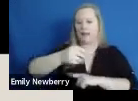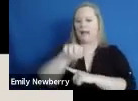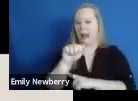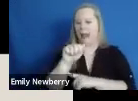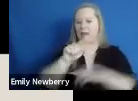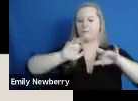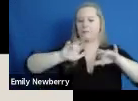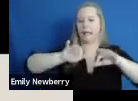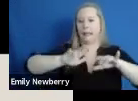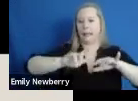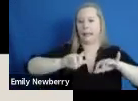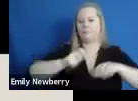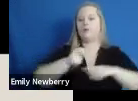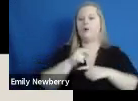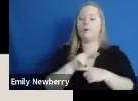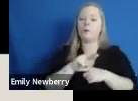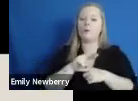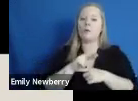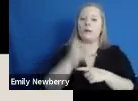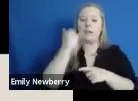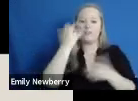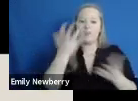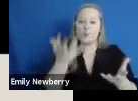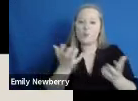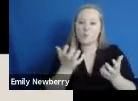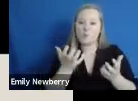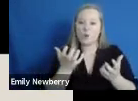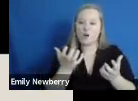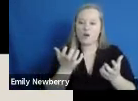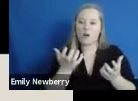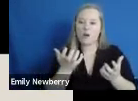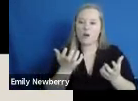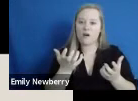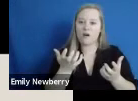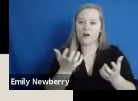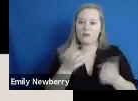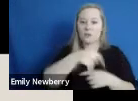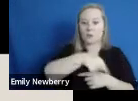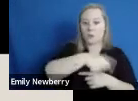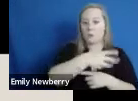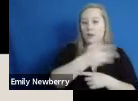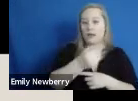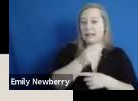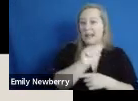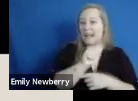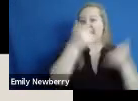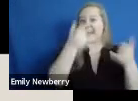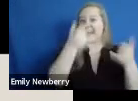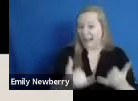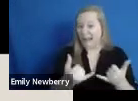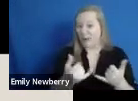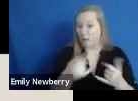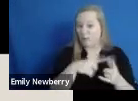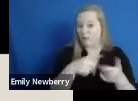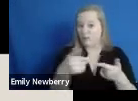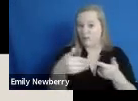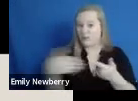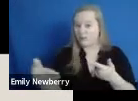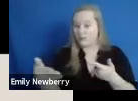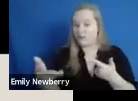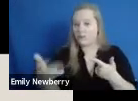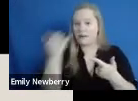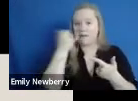or I guess if you'd like to take a question or two now, if anybody would like to, if there's a